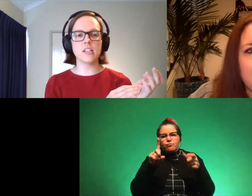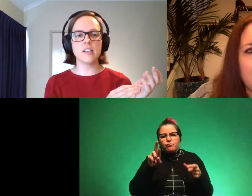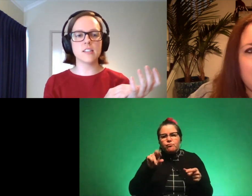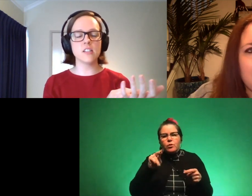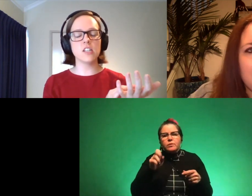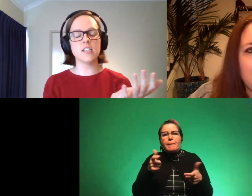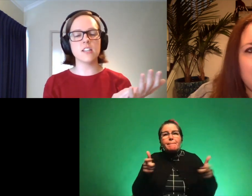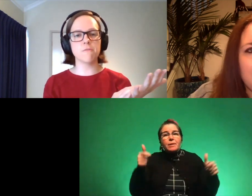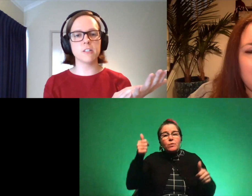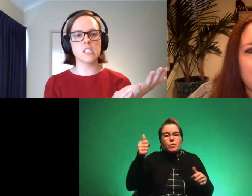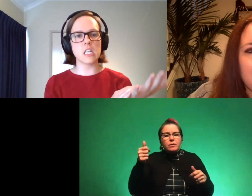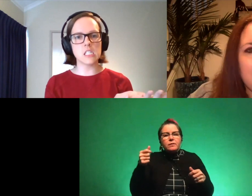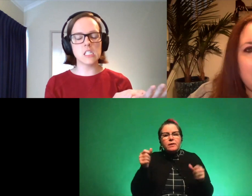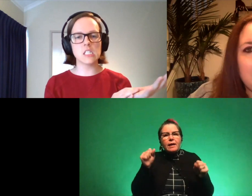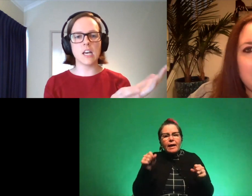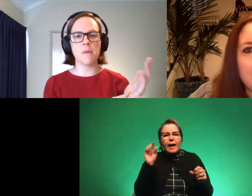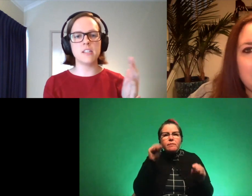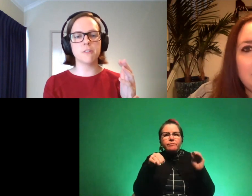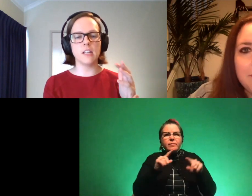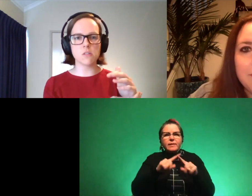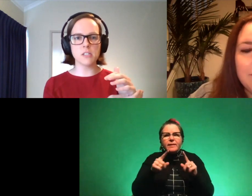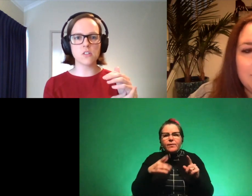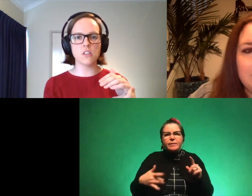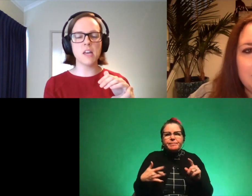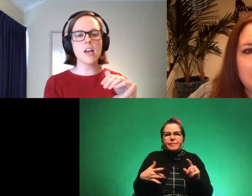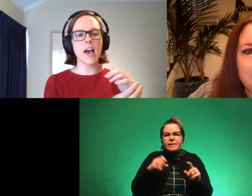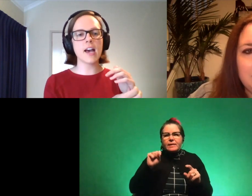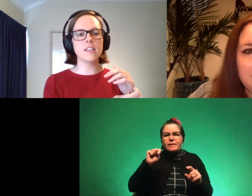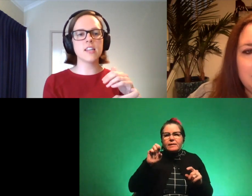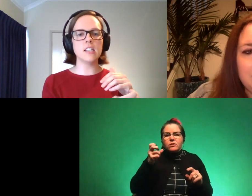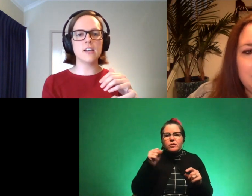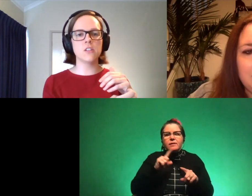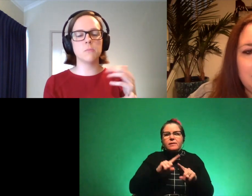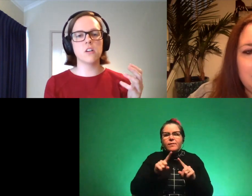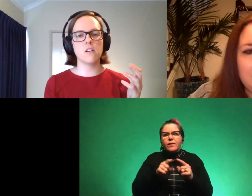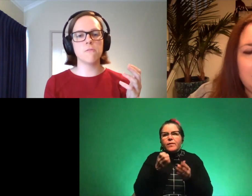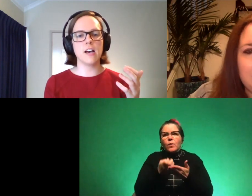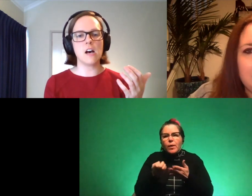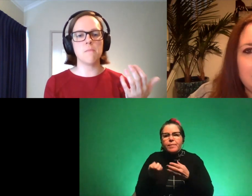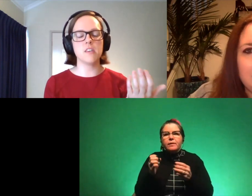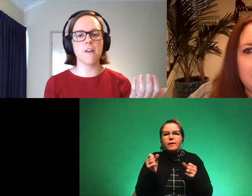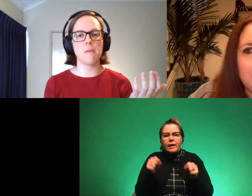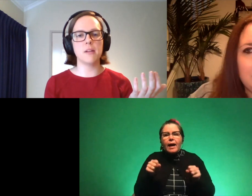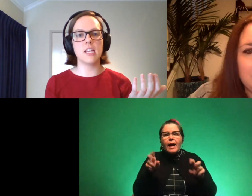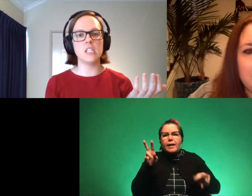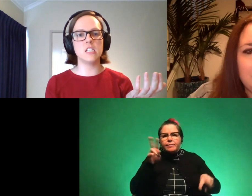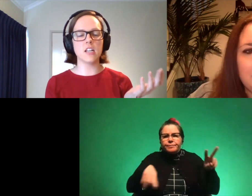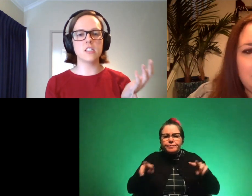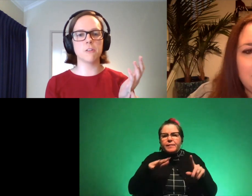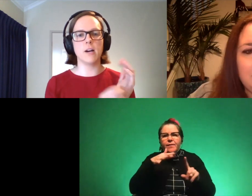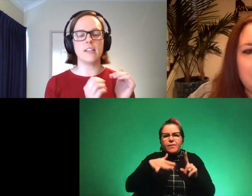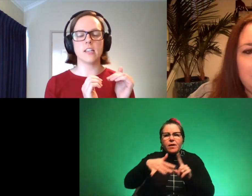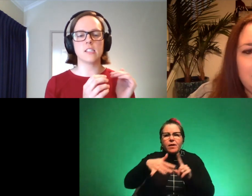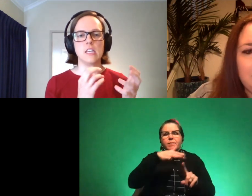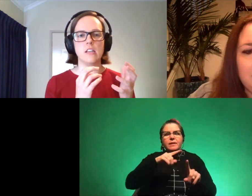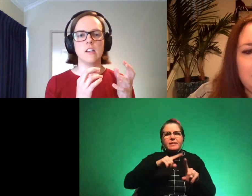drones, you can attach different sensors and different instruments to them. And that allows you to observe the environment in kind of